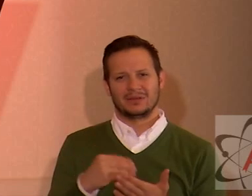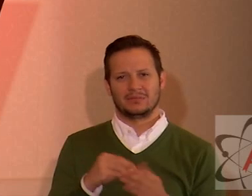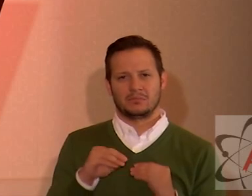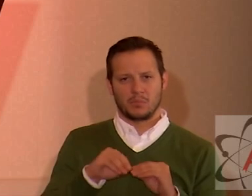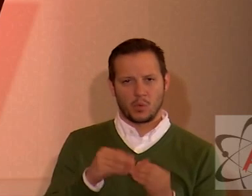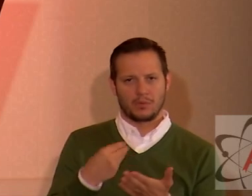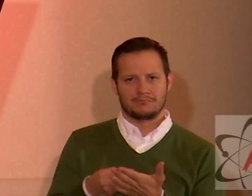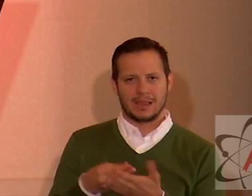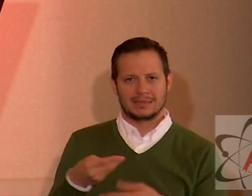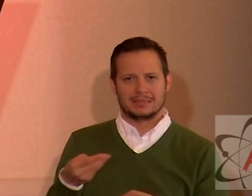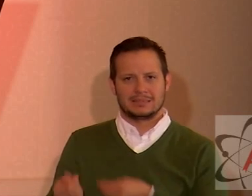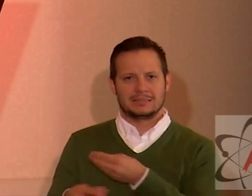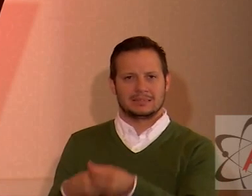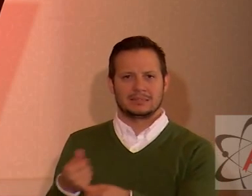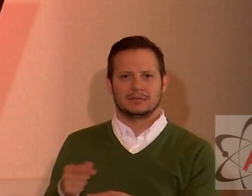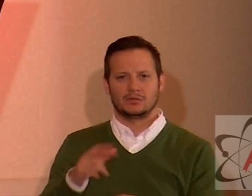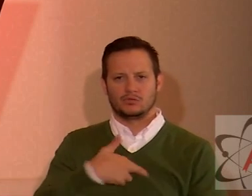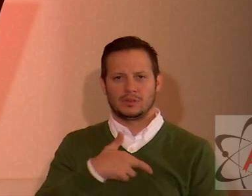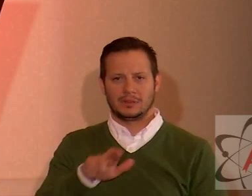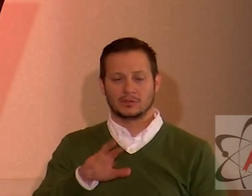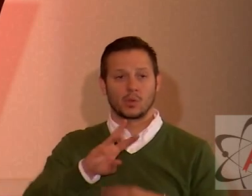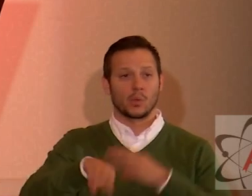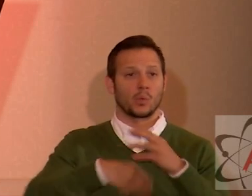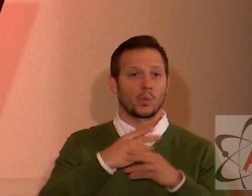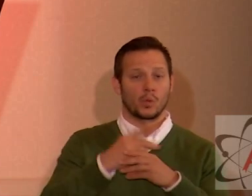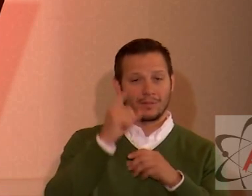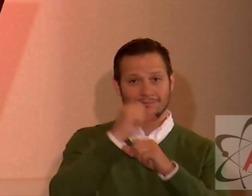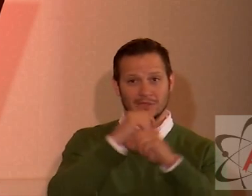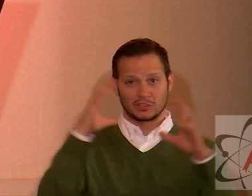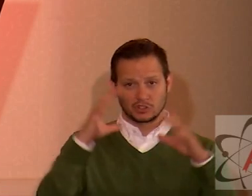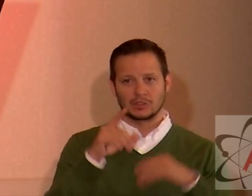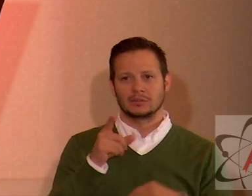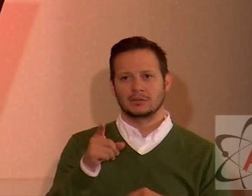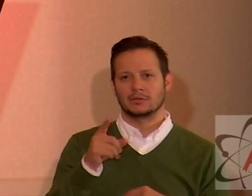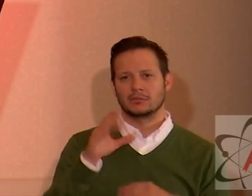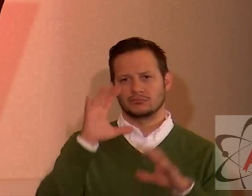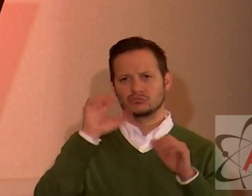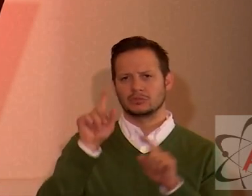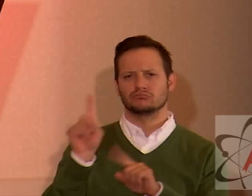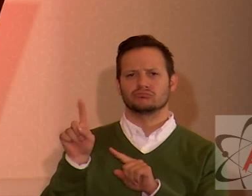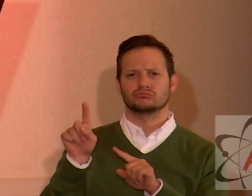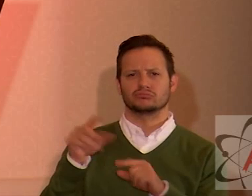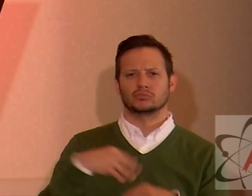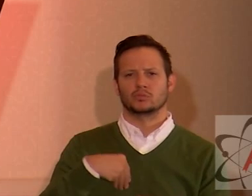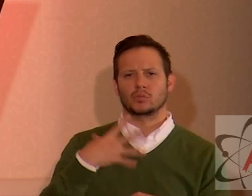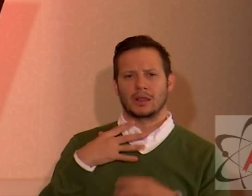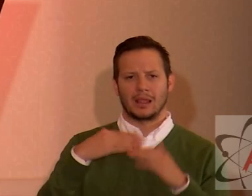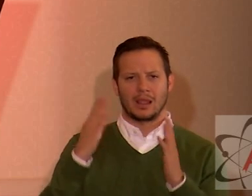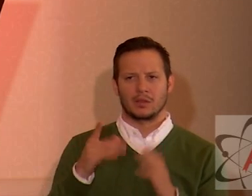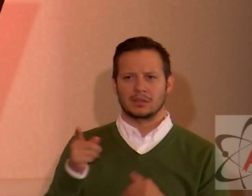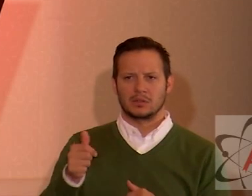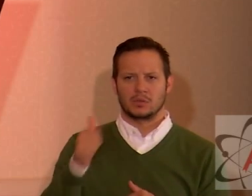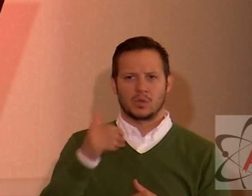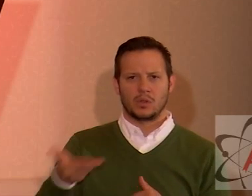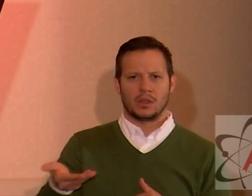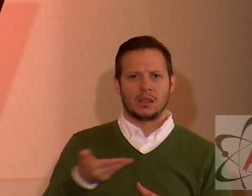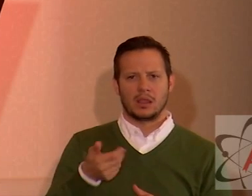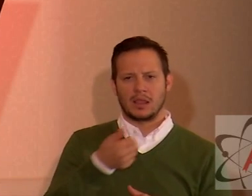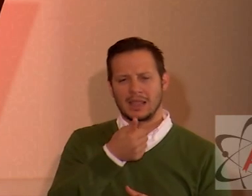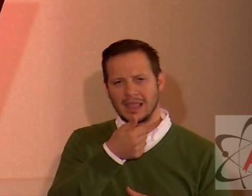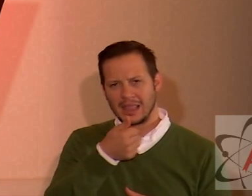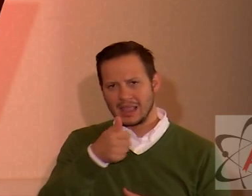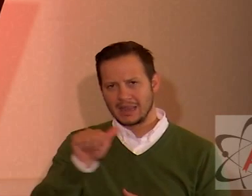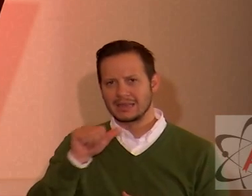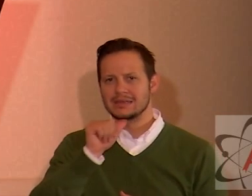to religious groups. World Vision, whose president is a frequent visitor to the White House, will not hire